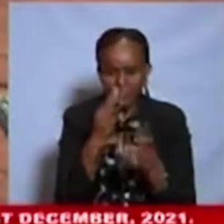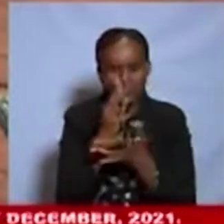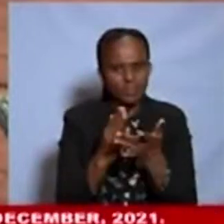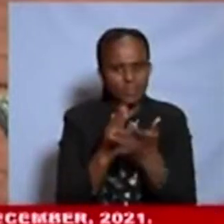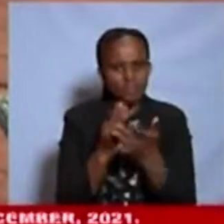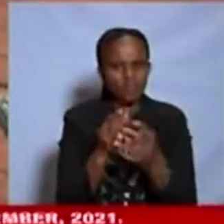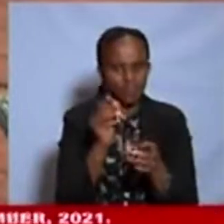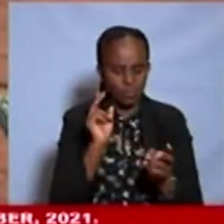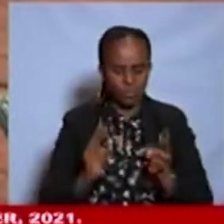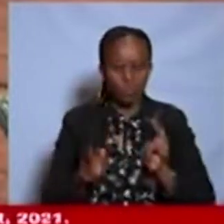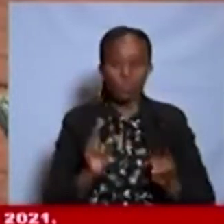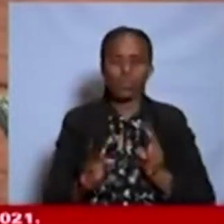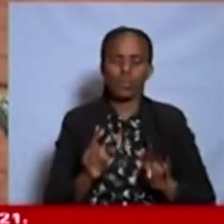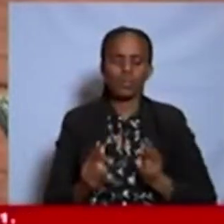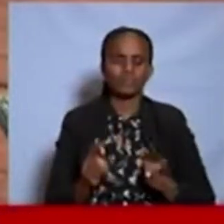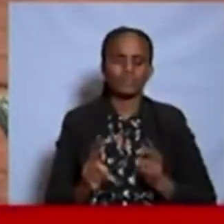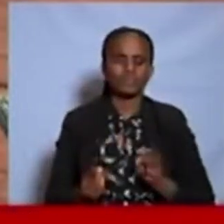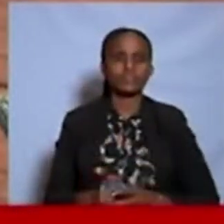of agency?